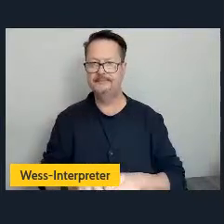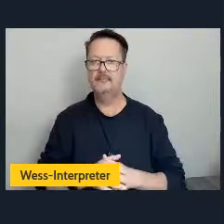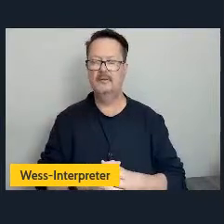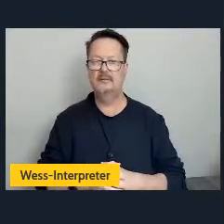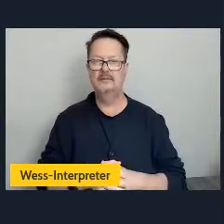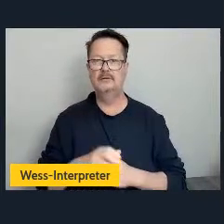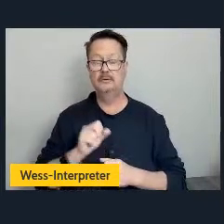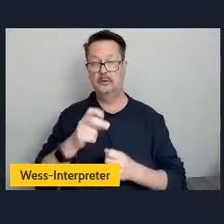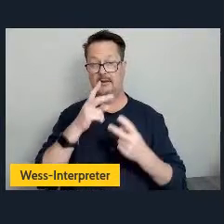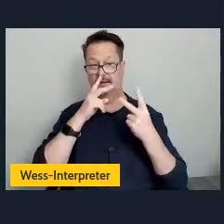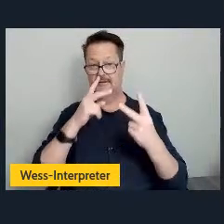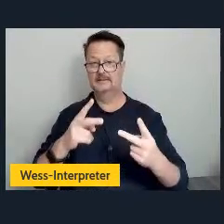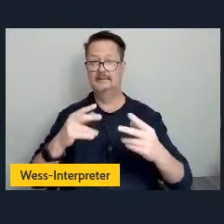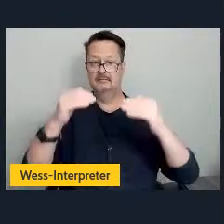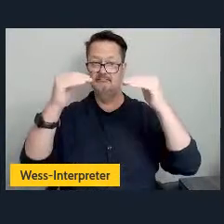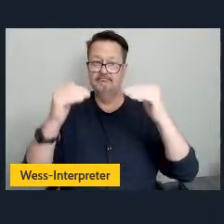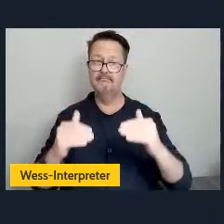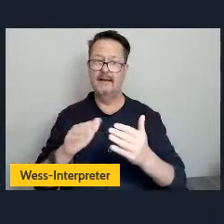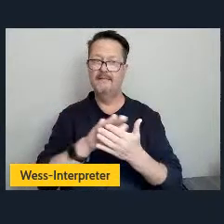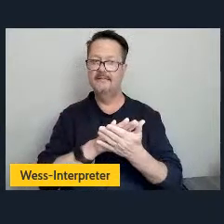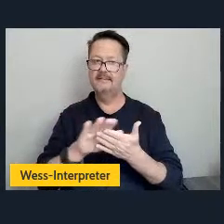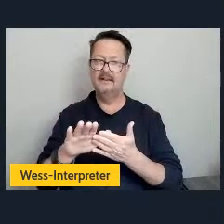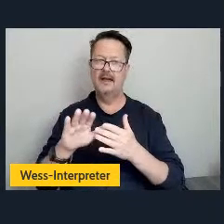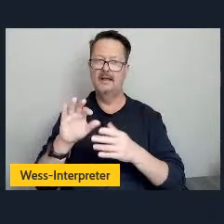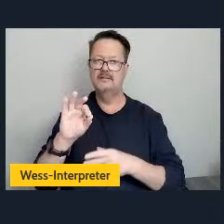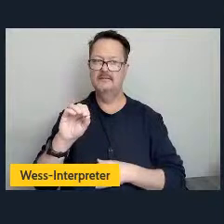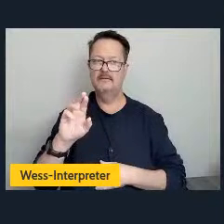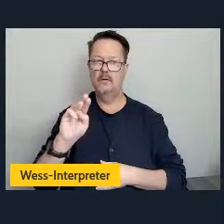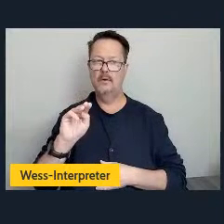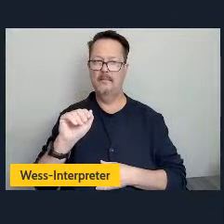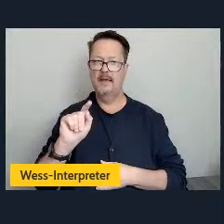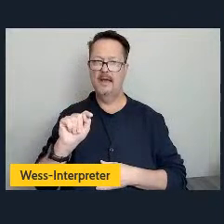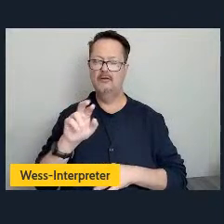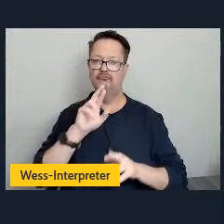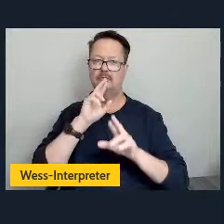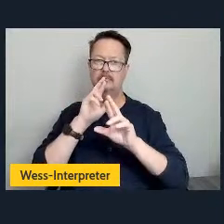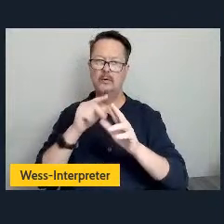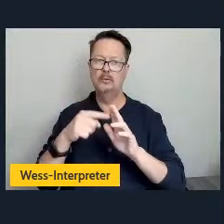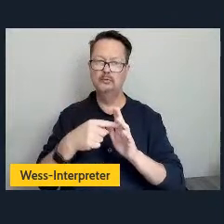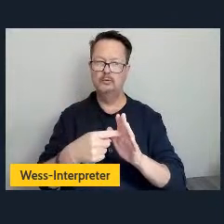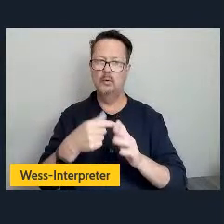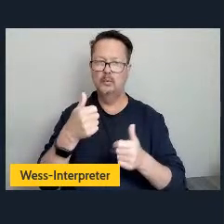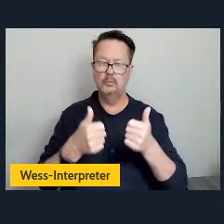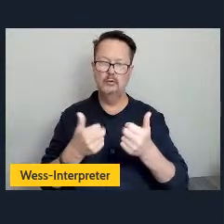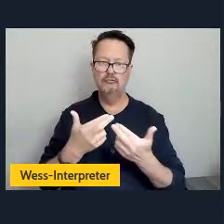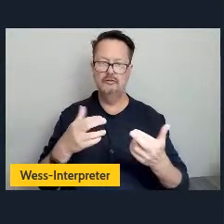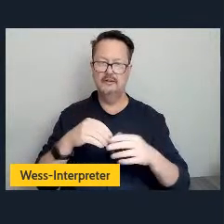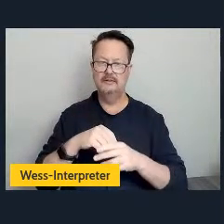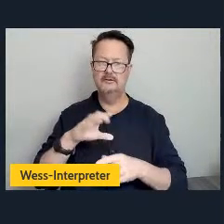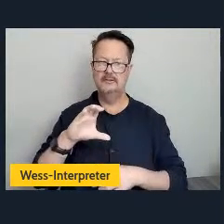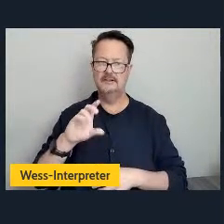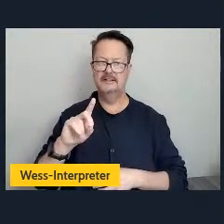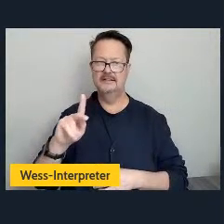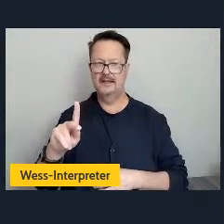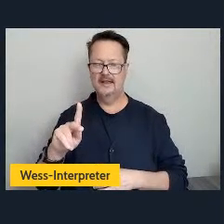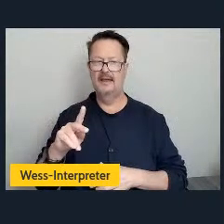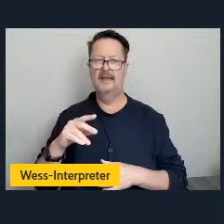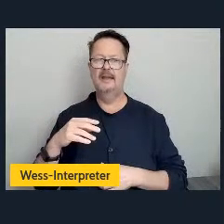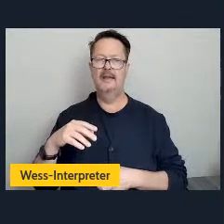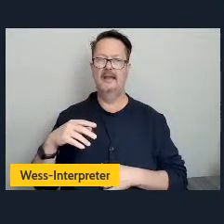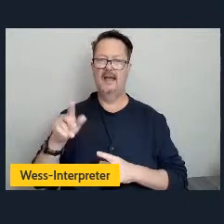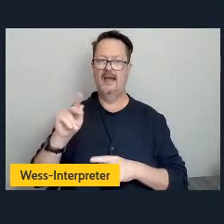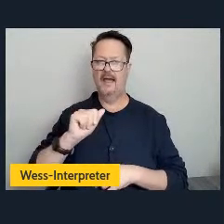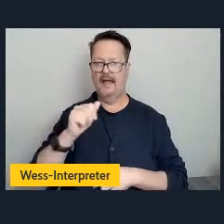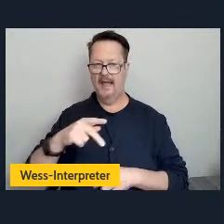So as you can see, you have a nicely formatted report that shows which resource in your CDK application was reviewed,